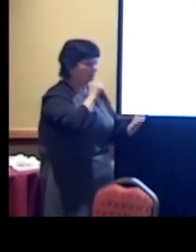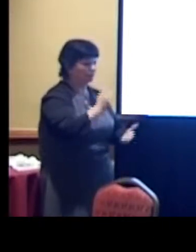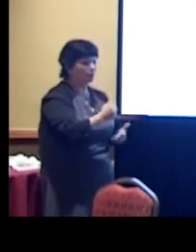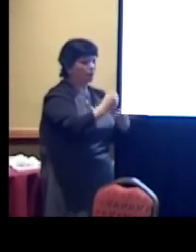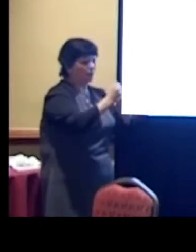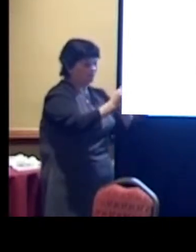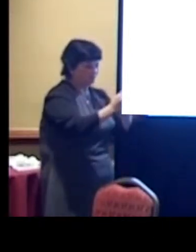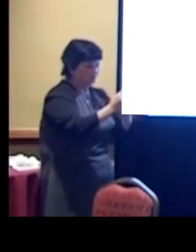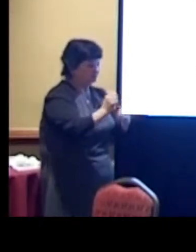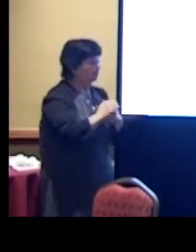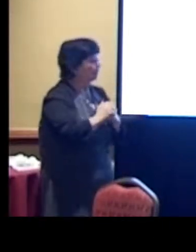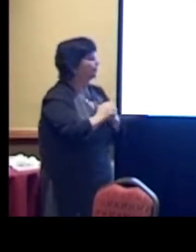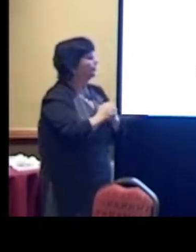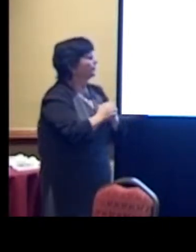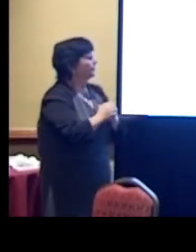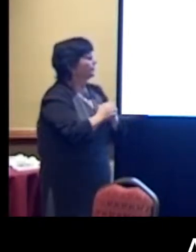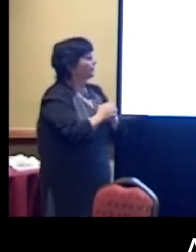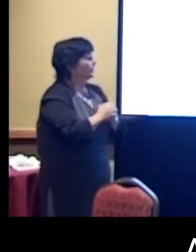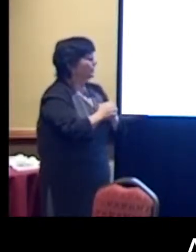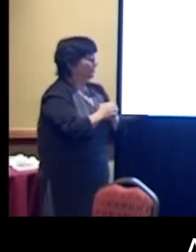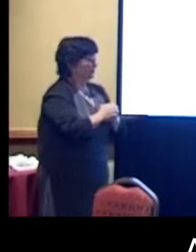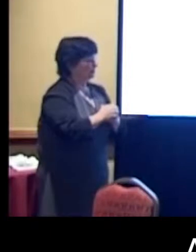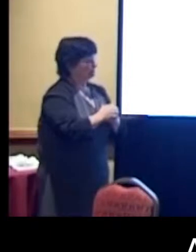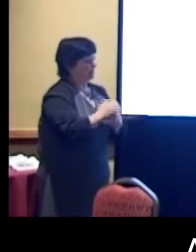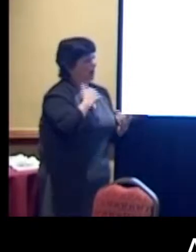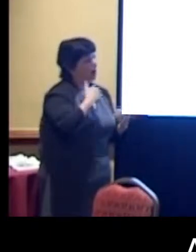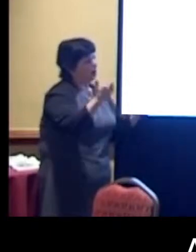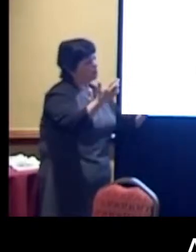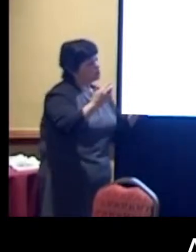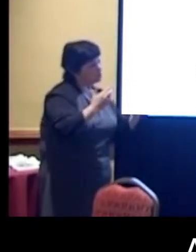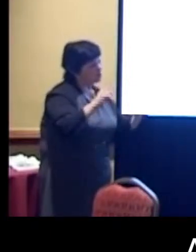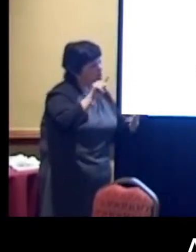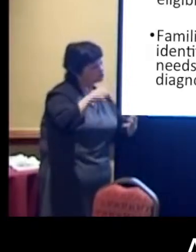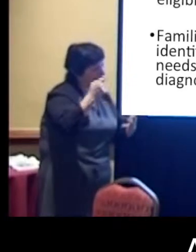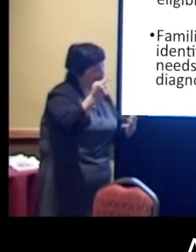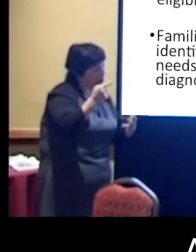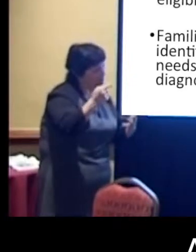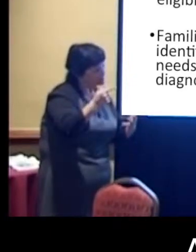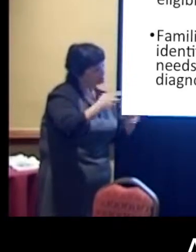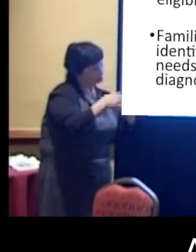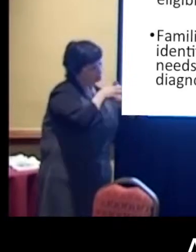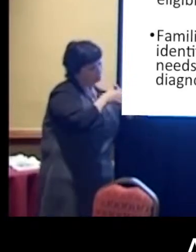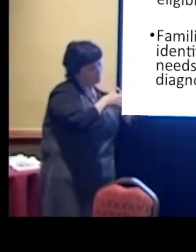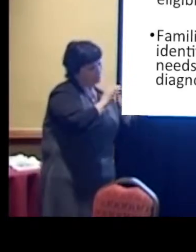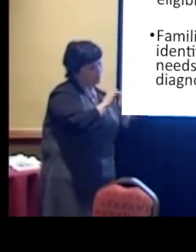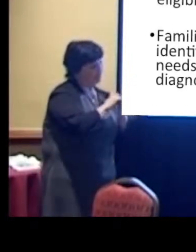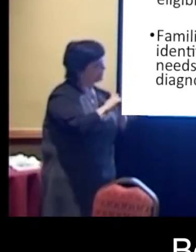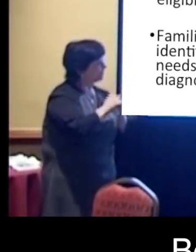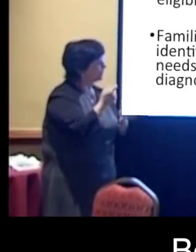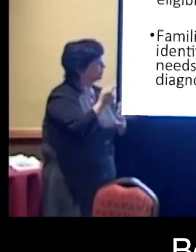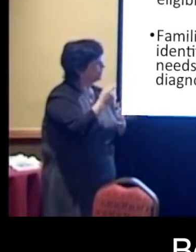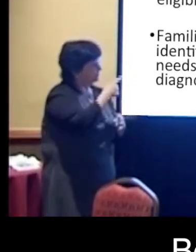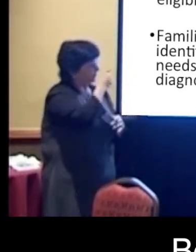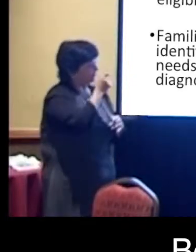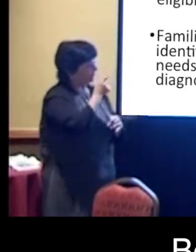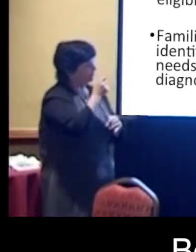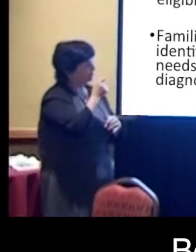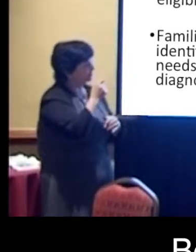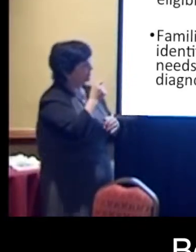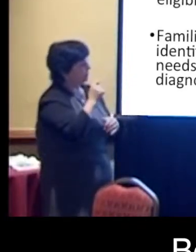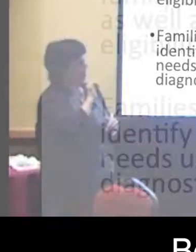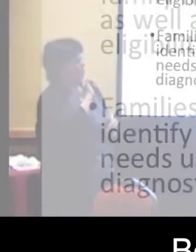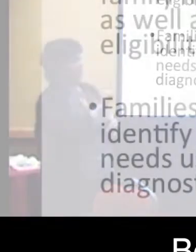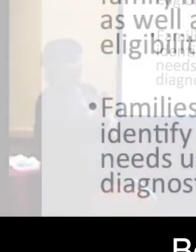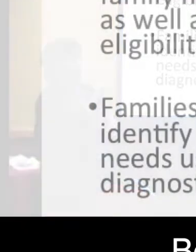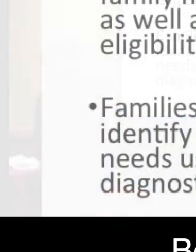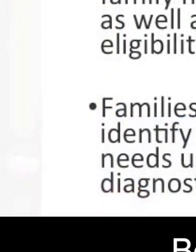helpful. And I want to just reference that a little bit because